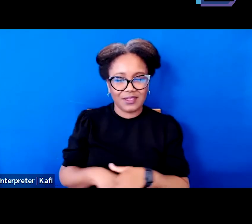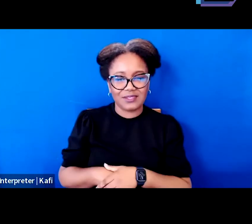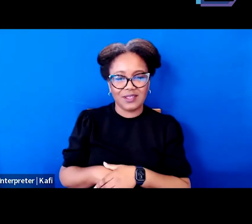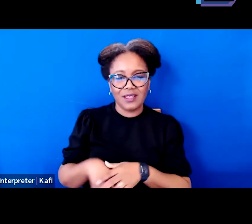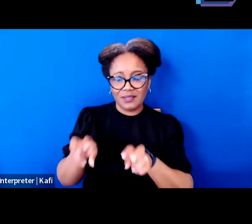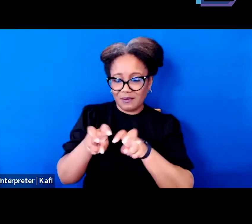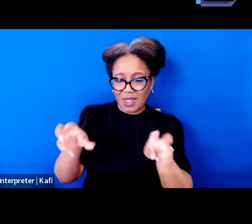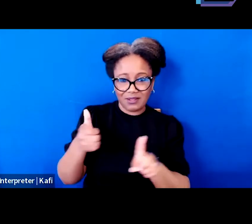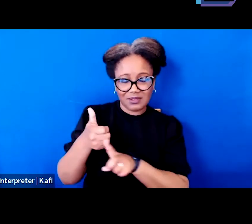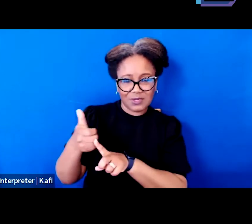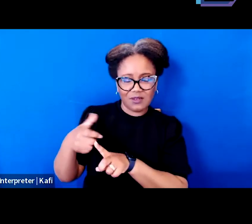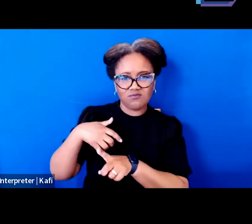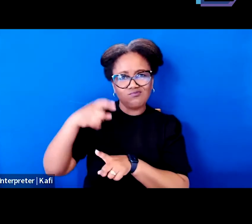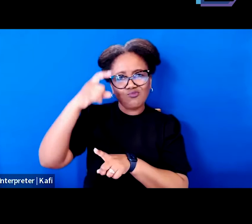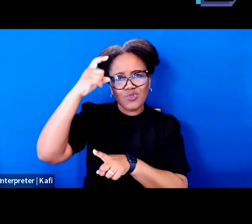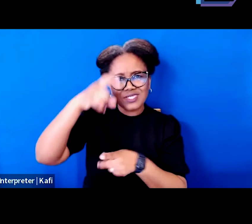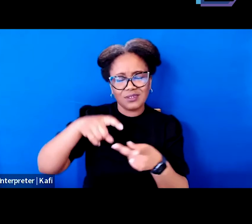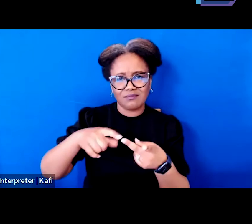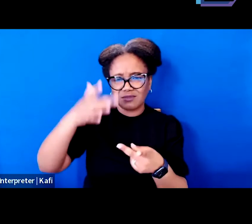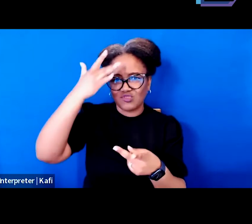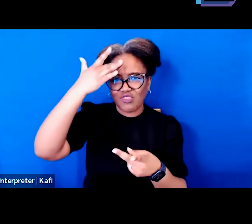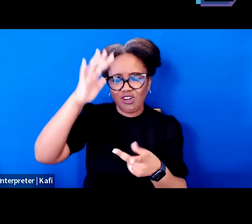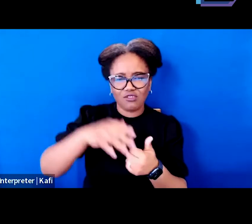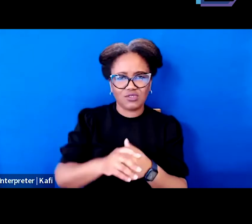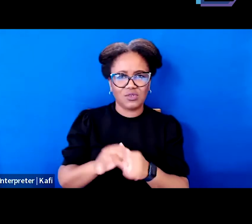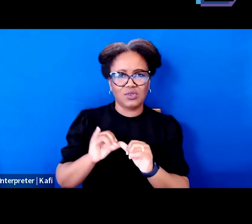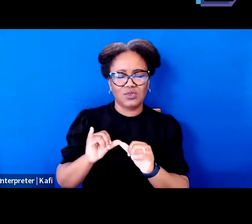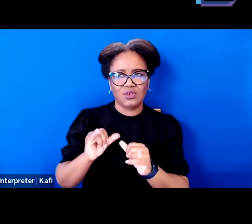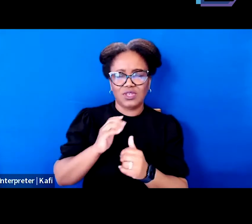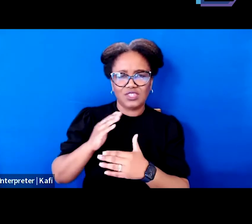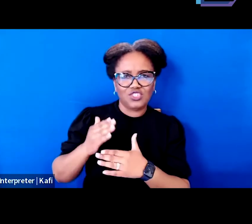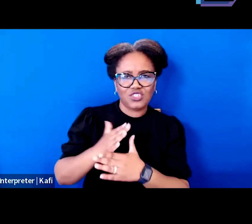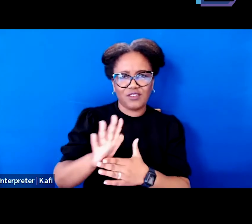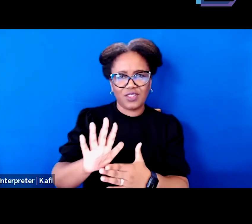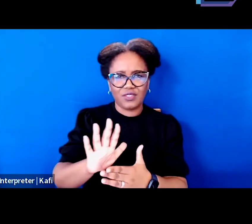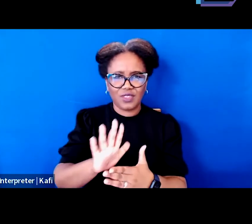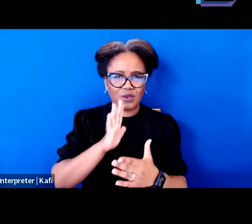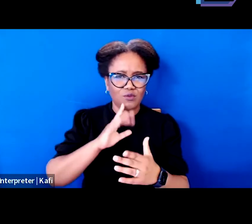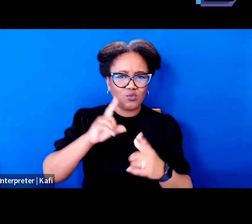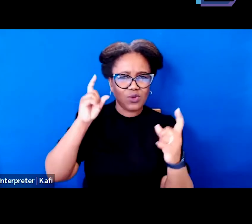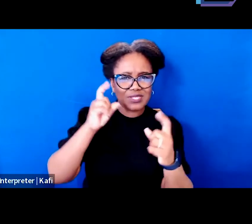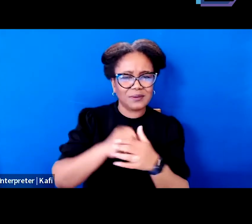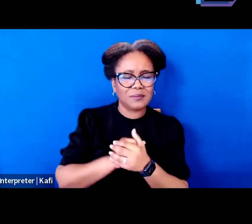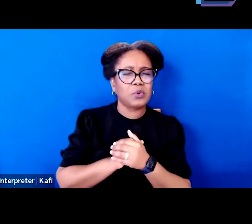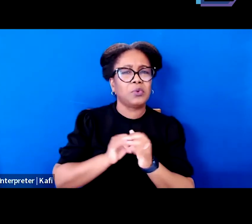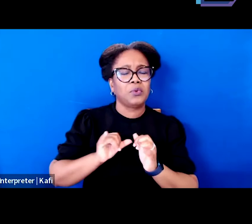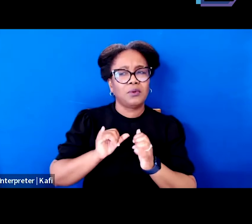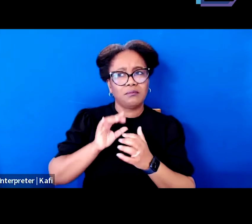myself, I really would love to hear your thoughts on how migration affects